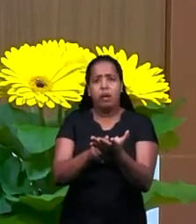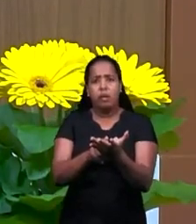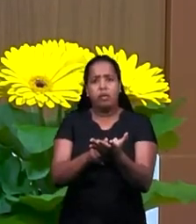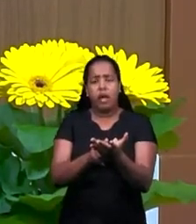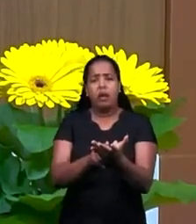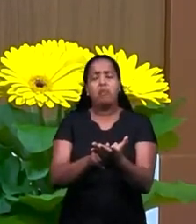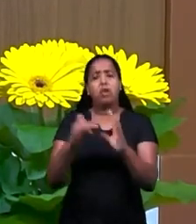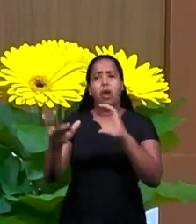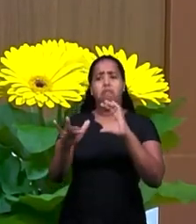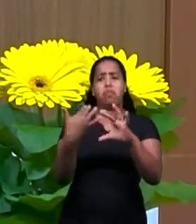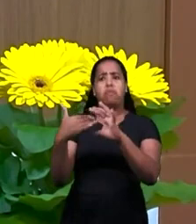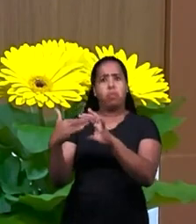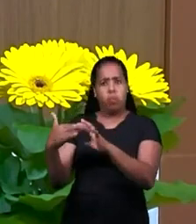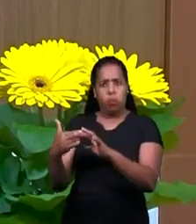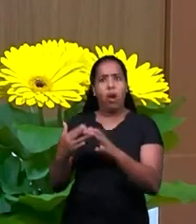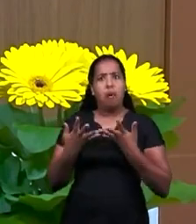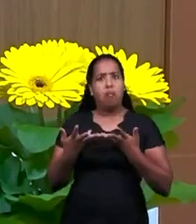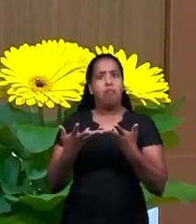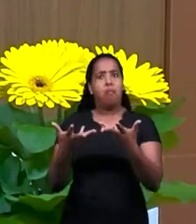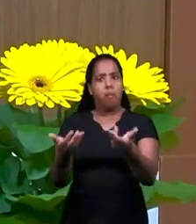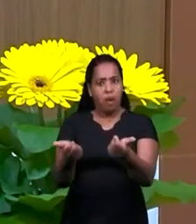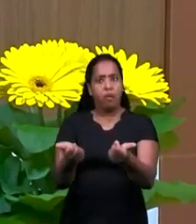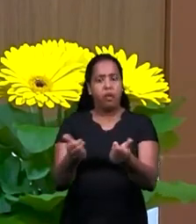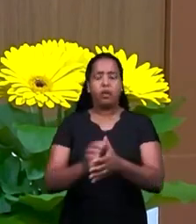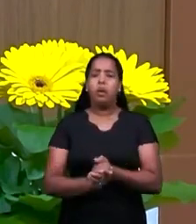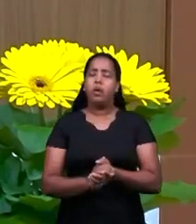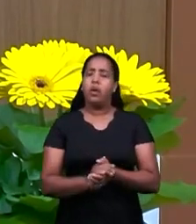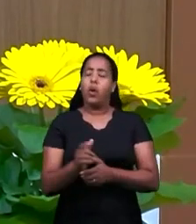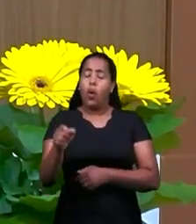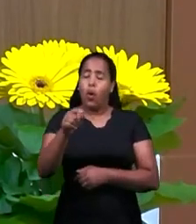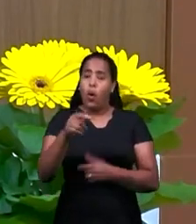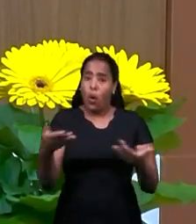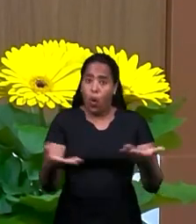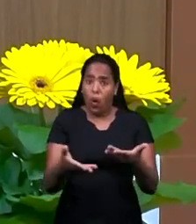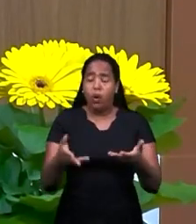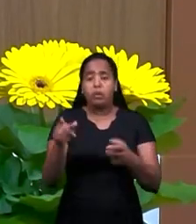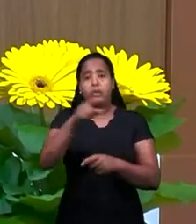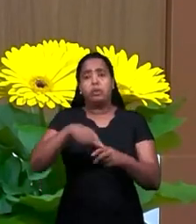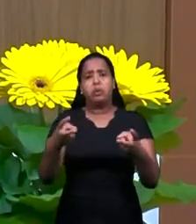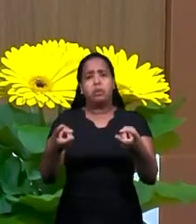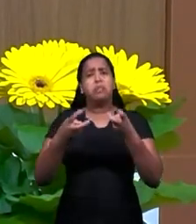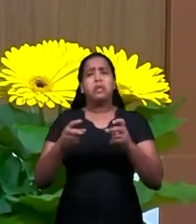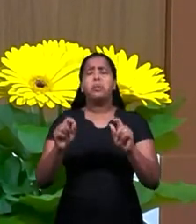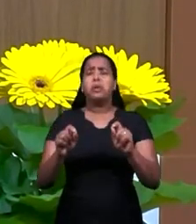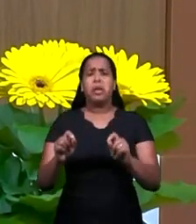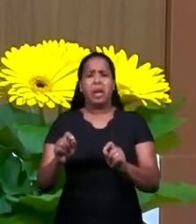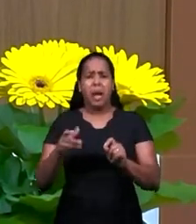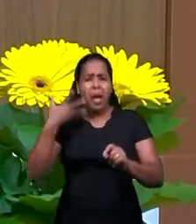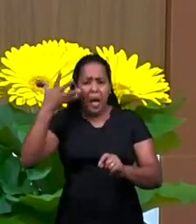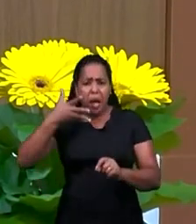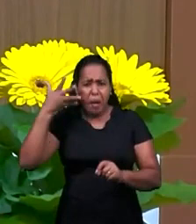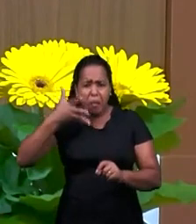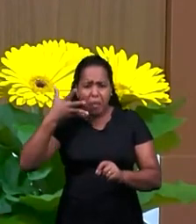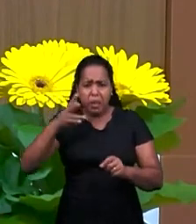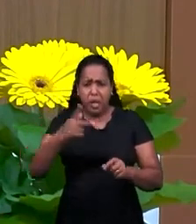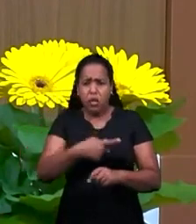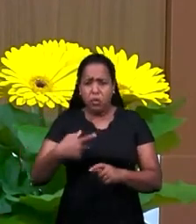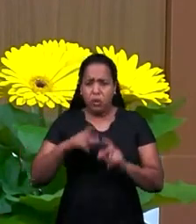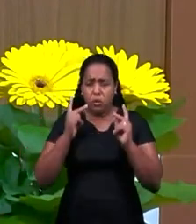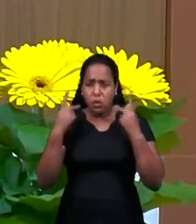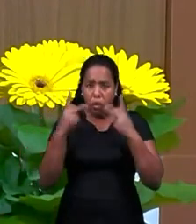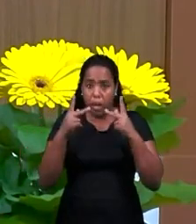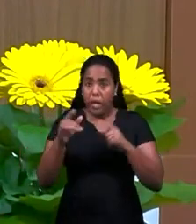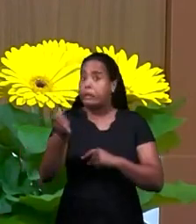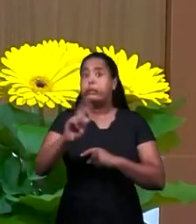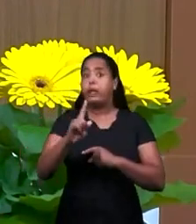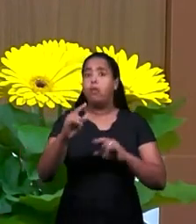riches. Today, we can see that it is not the message that the pastors are bringing, but the messages that we